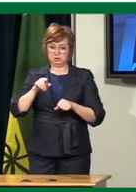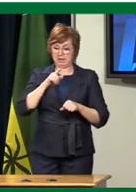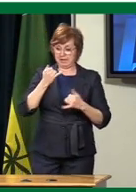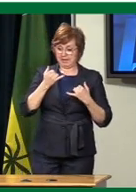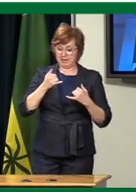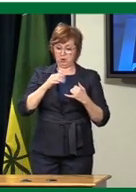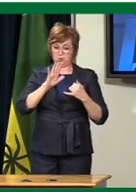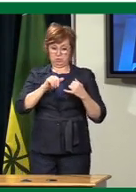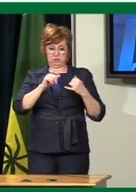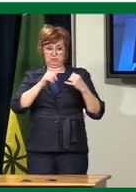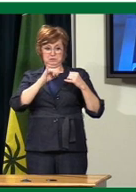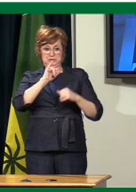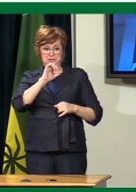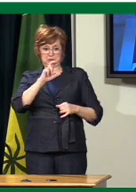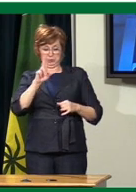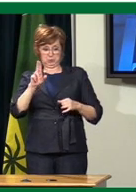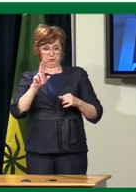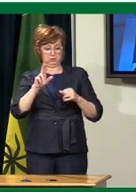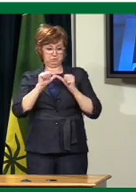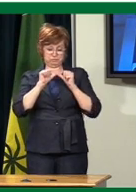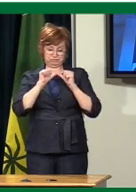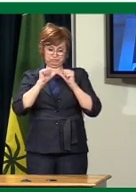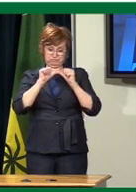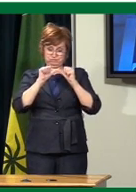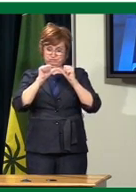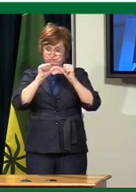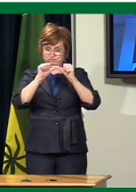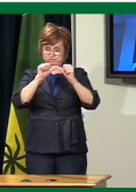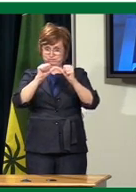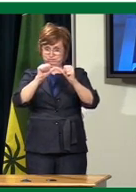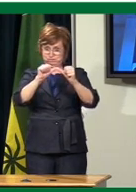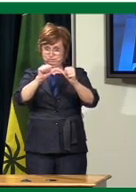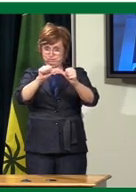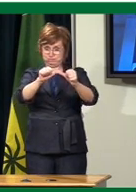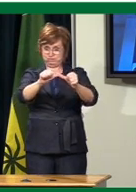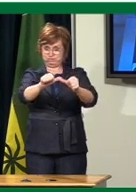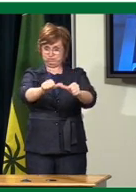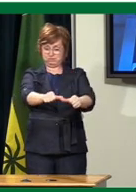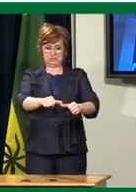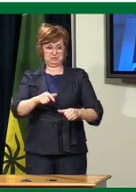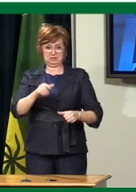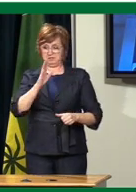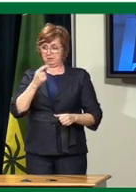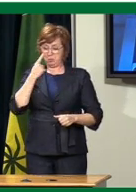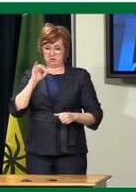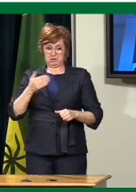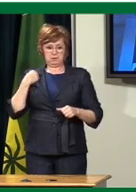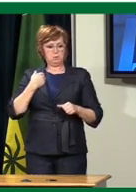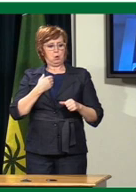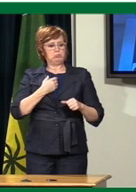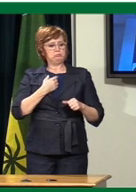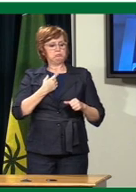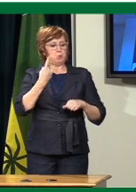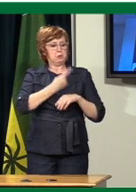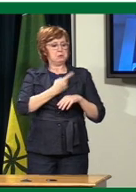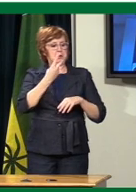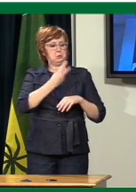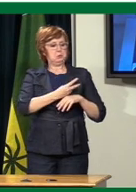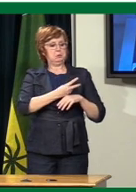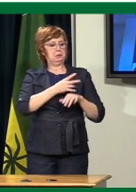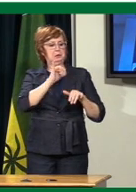increase in very sick people for the longest period of time that I think we've ever seen, and we know it's going to